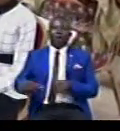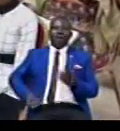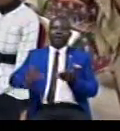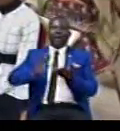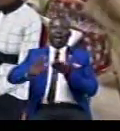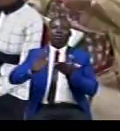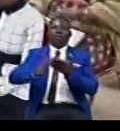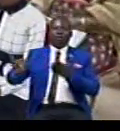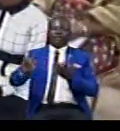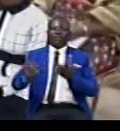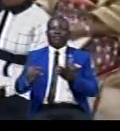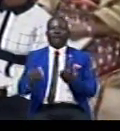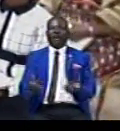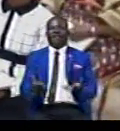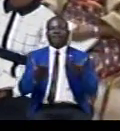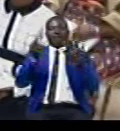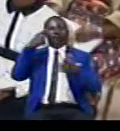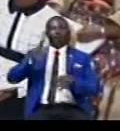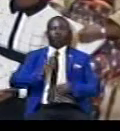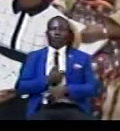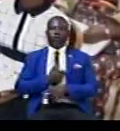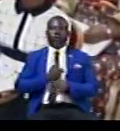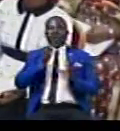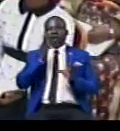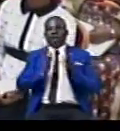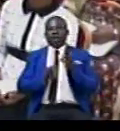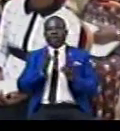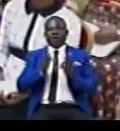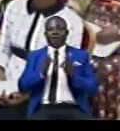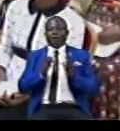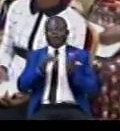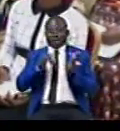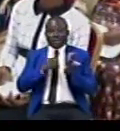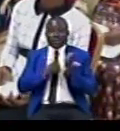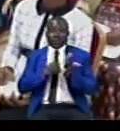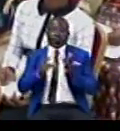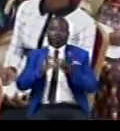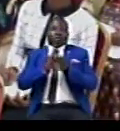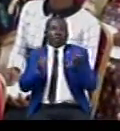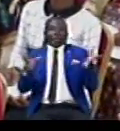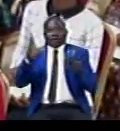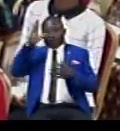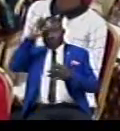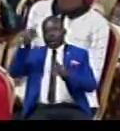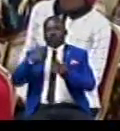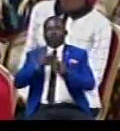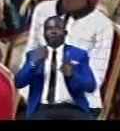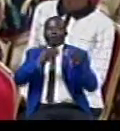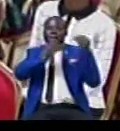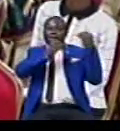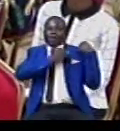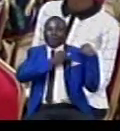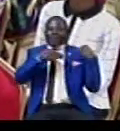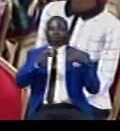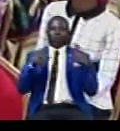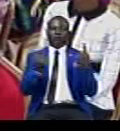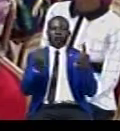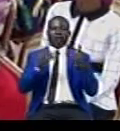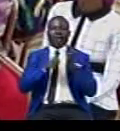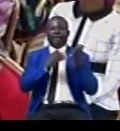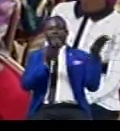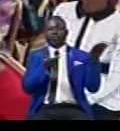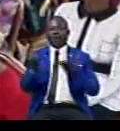sacrifice for us it released one of the burden of sin it brings man